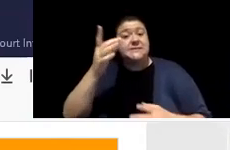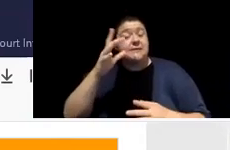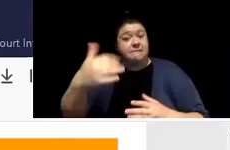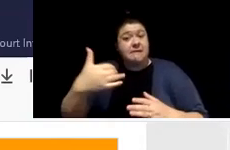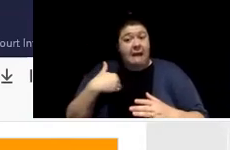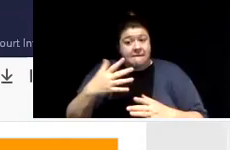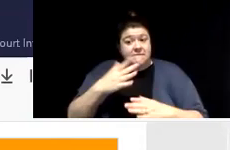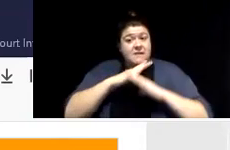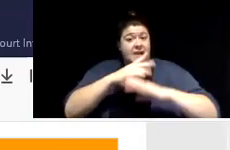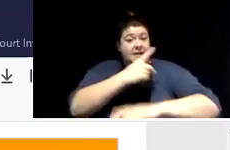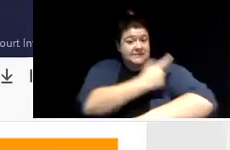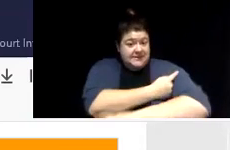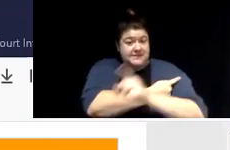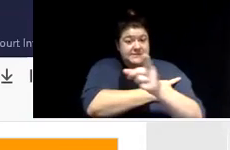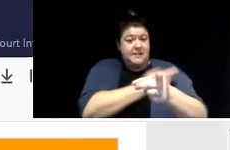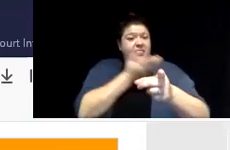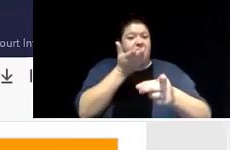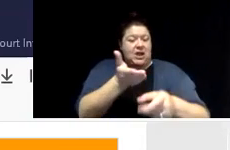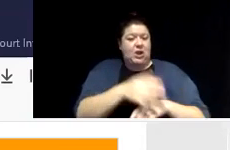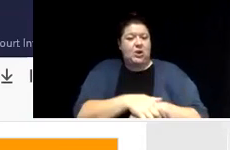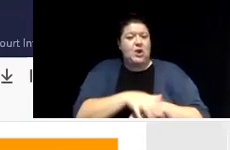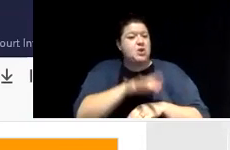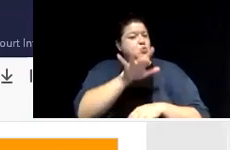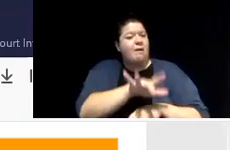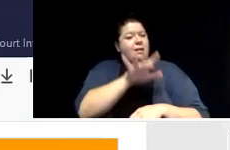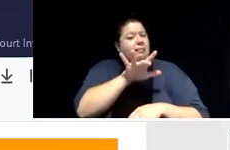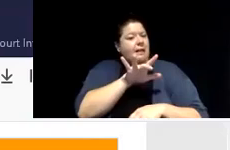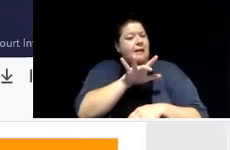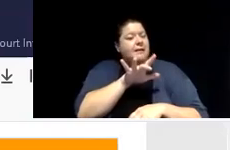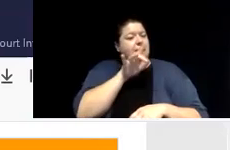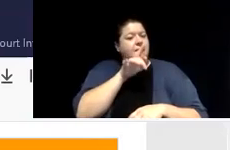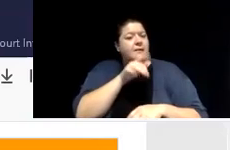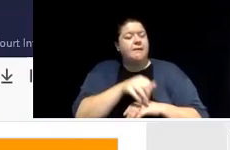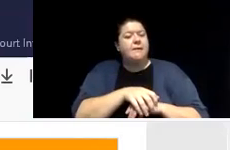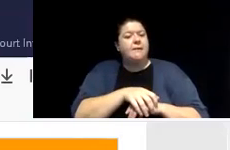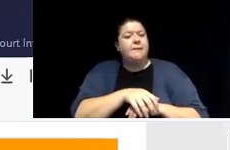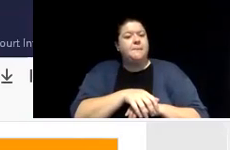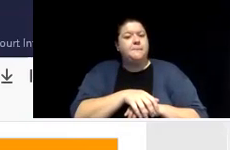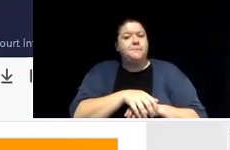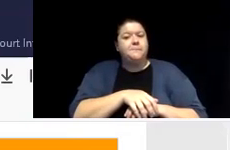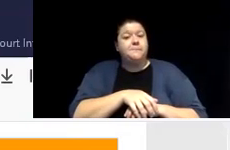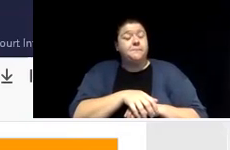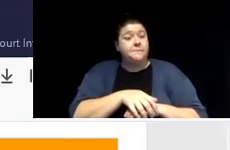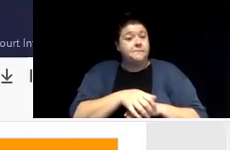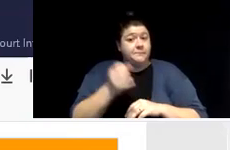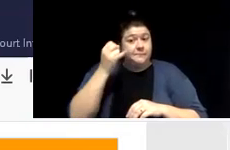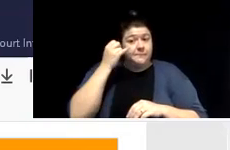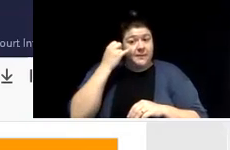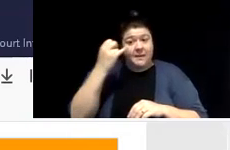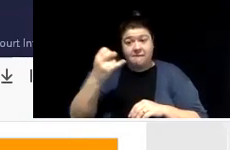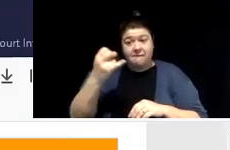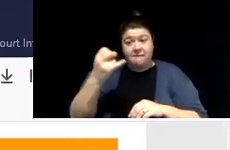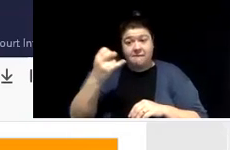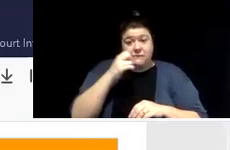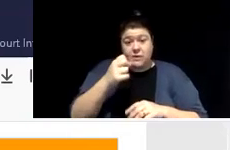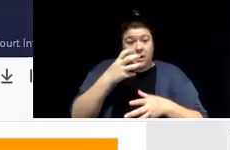are named here, and you can click on any one. And if you haven't gotten your flu